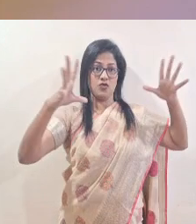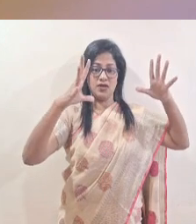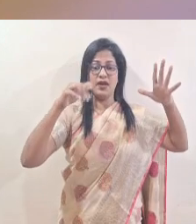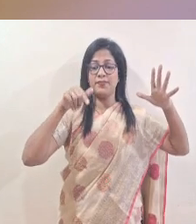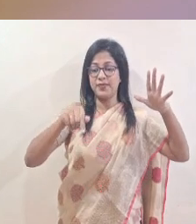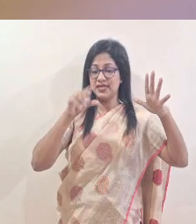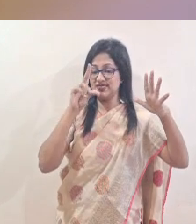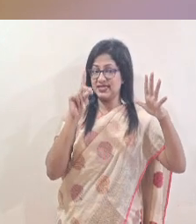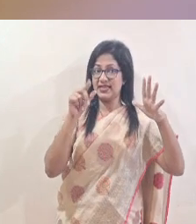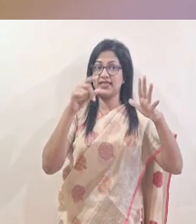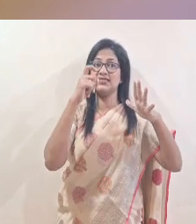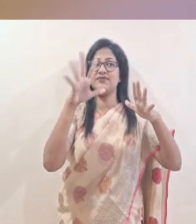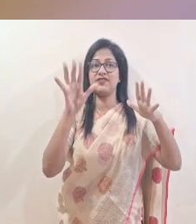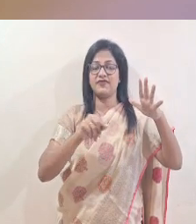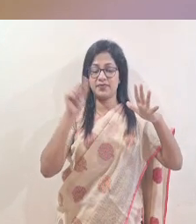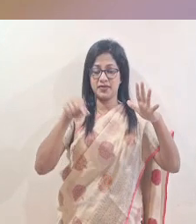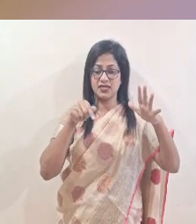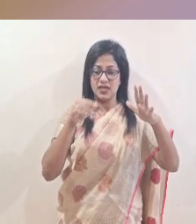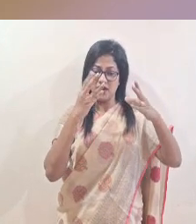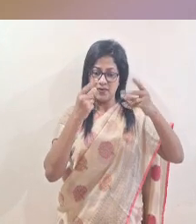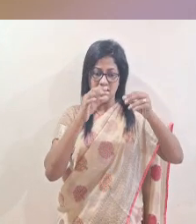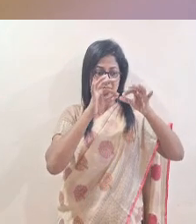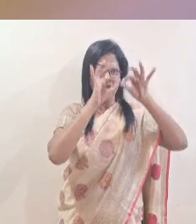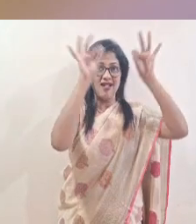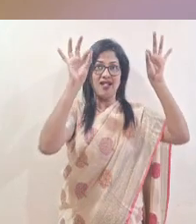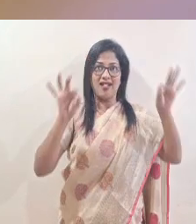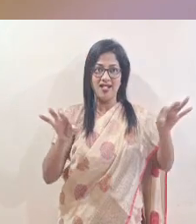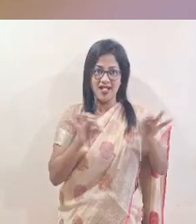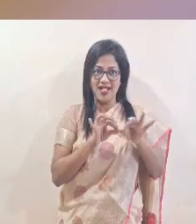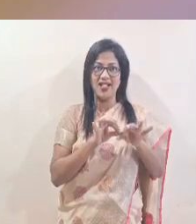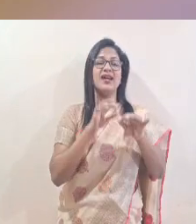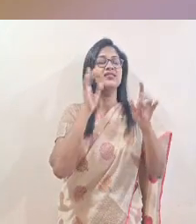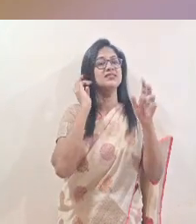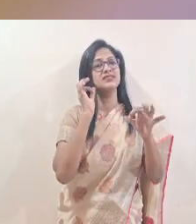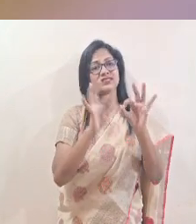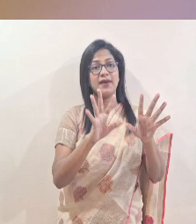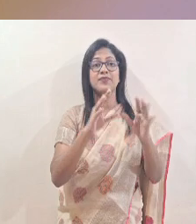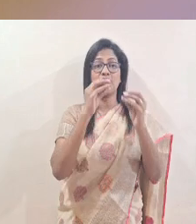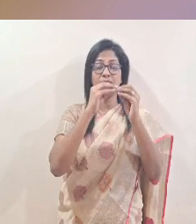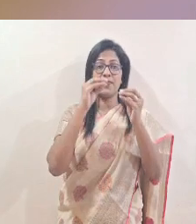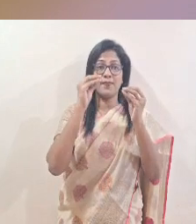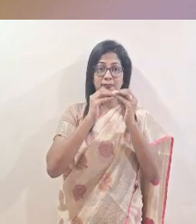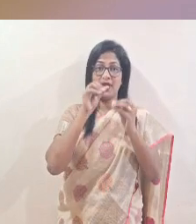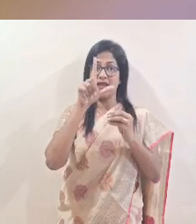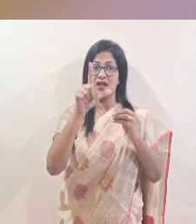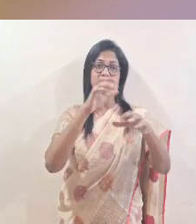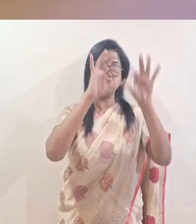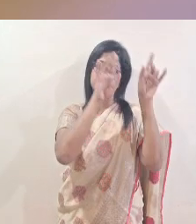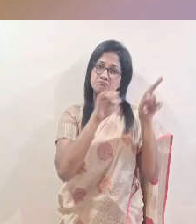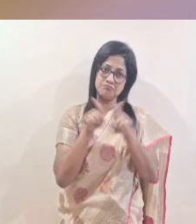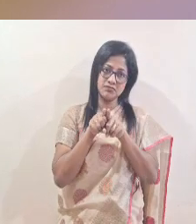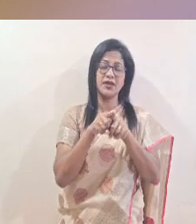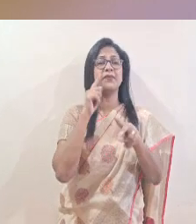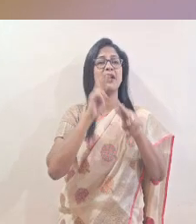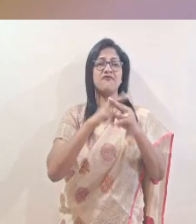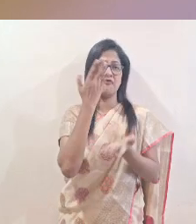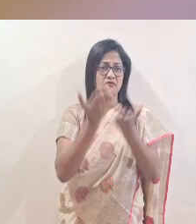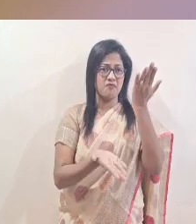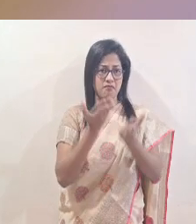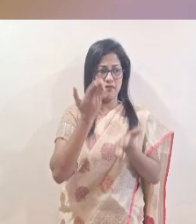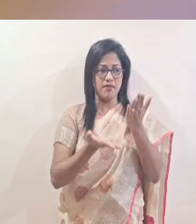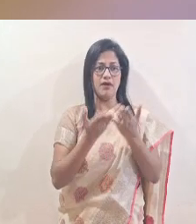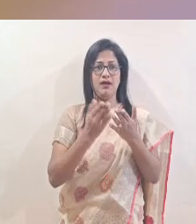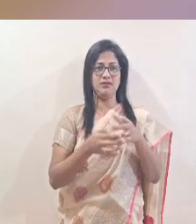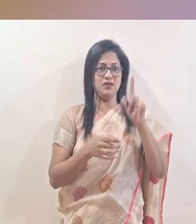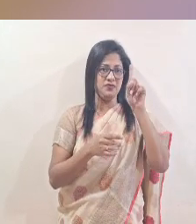is 75% approximately, but both of them have equal number of nodes and edges. So the beta value is similar. So if you see, if I give a weightage